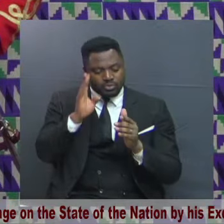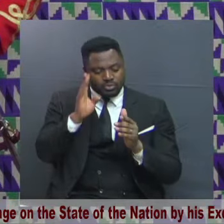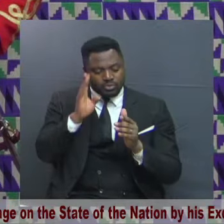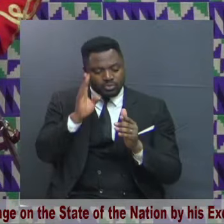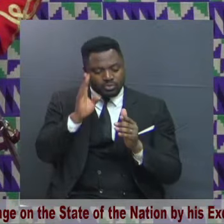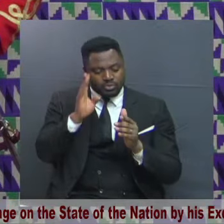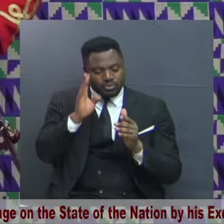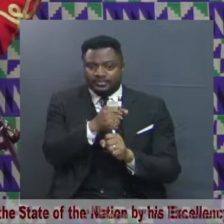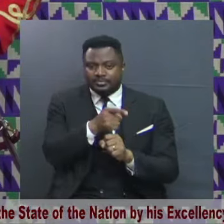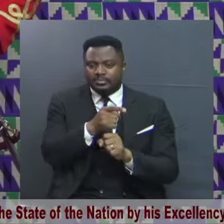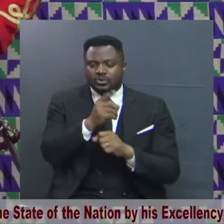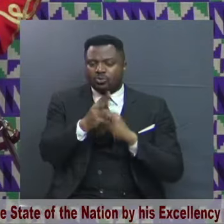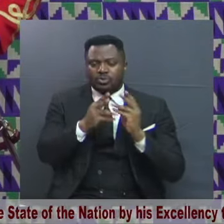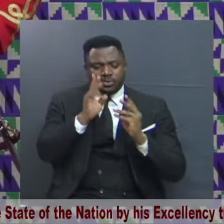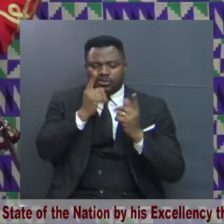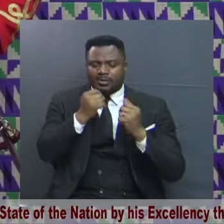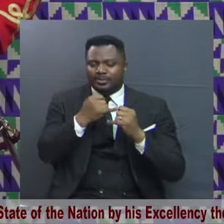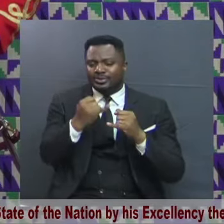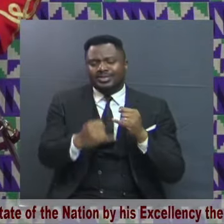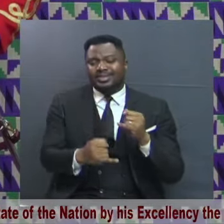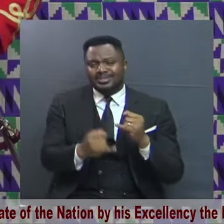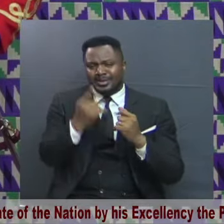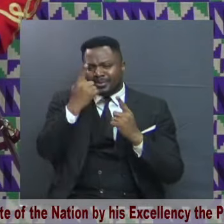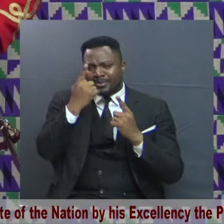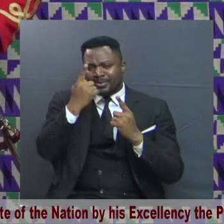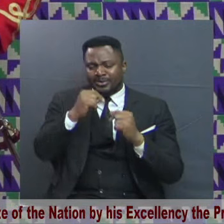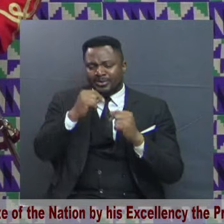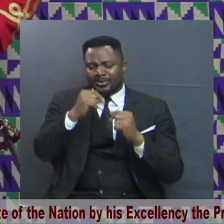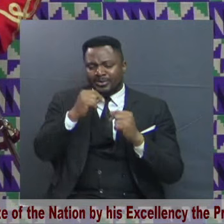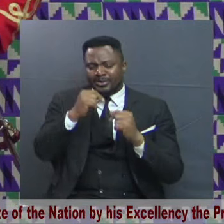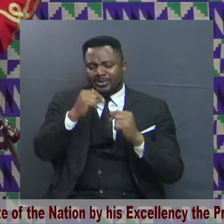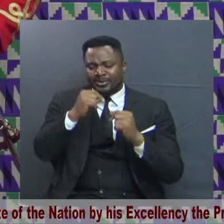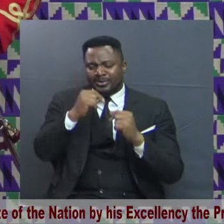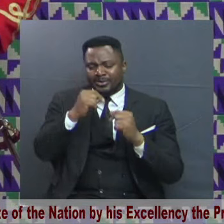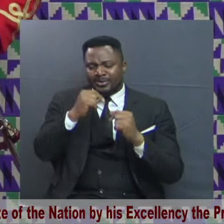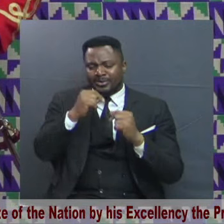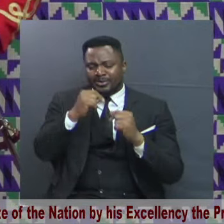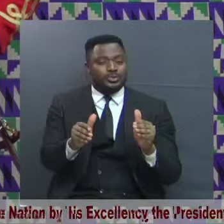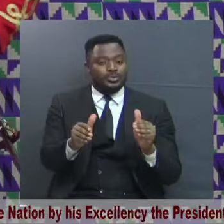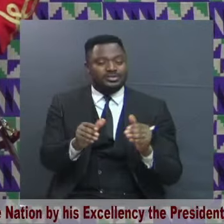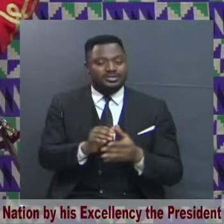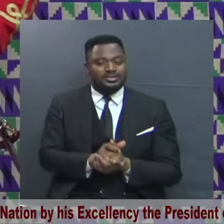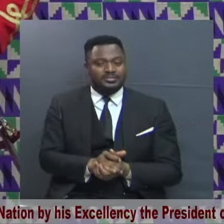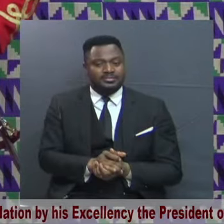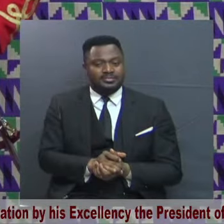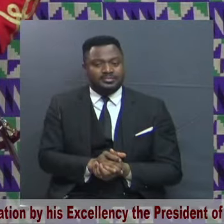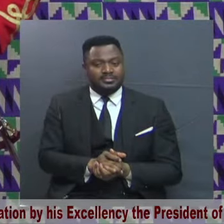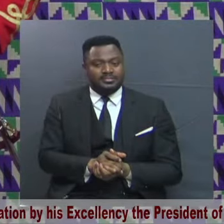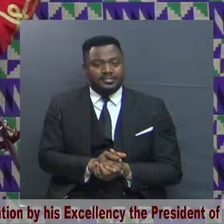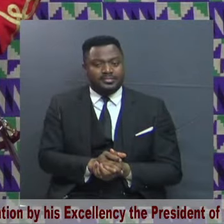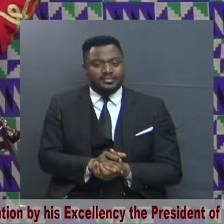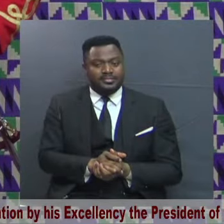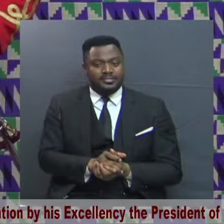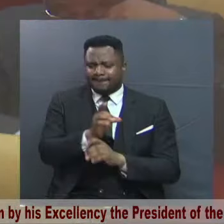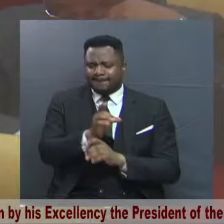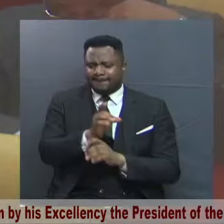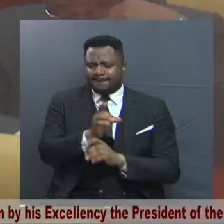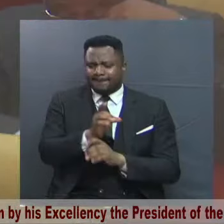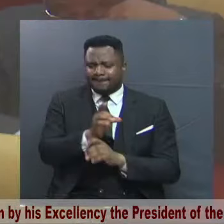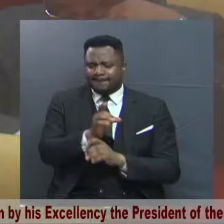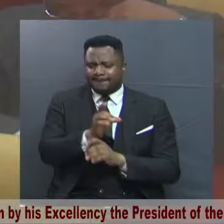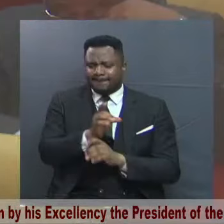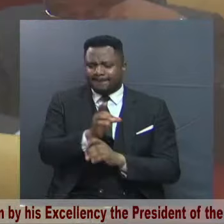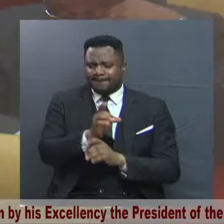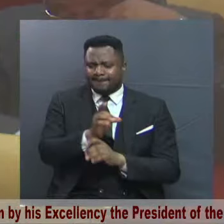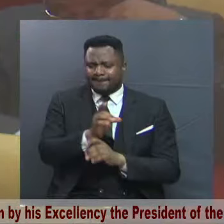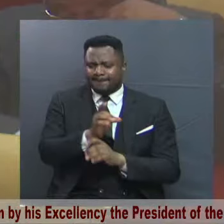world does not come to an end because an election has been lost there is nothing inherently